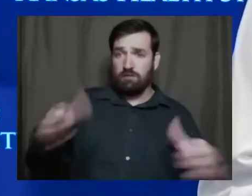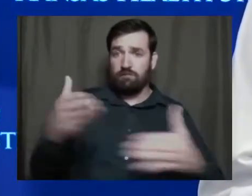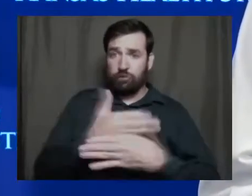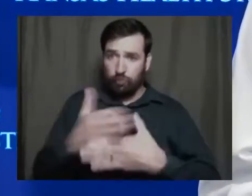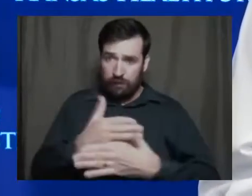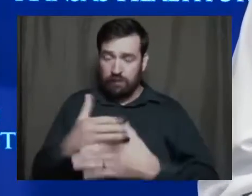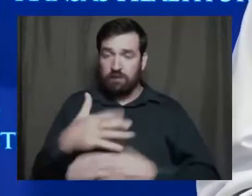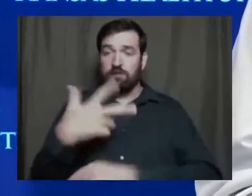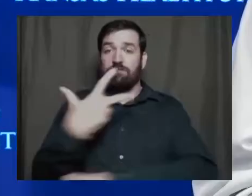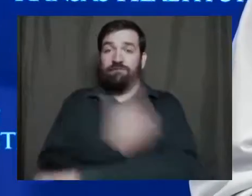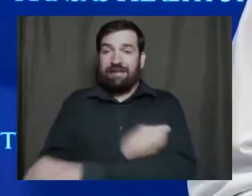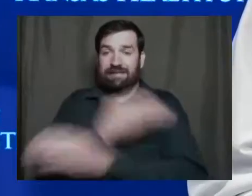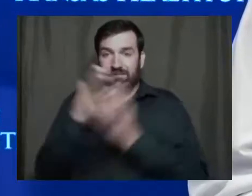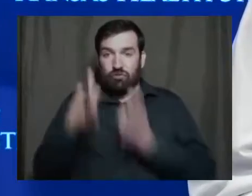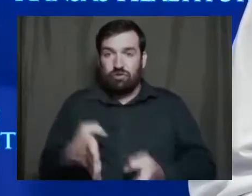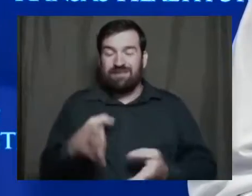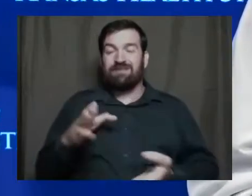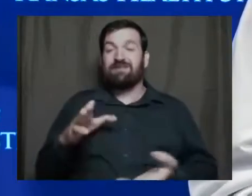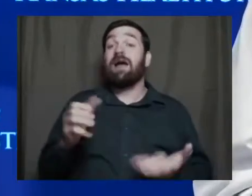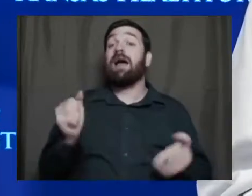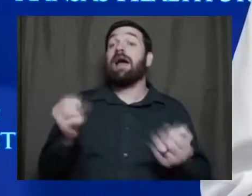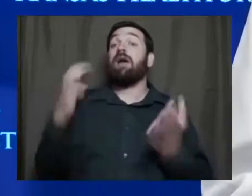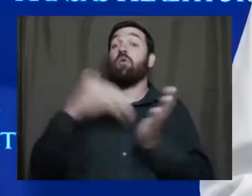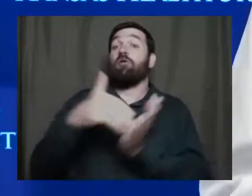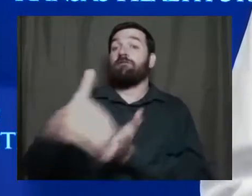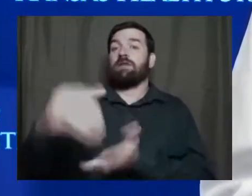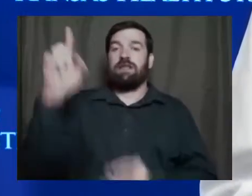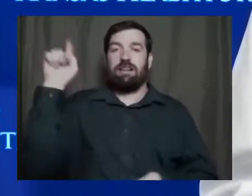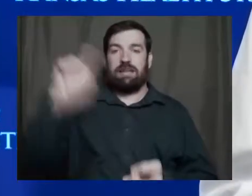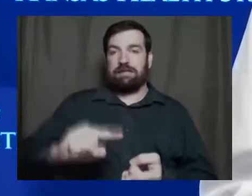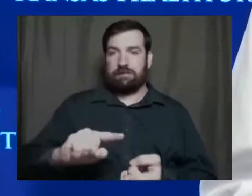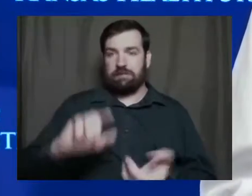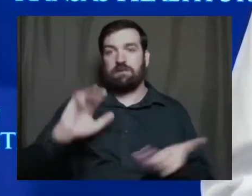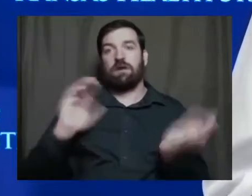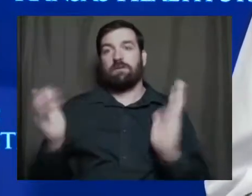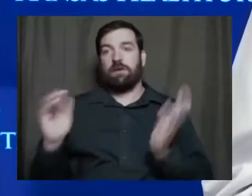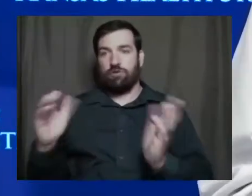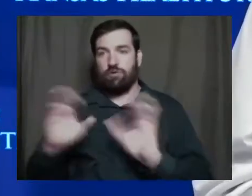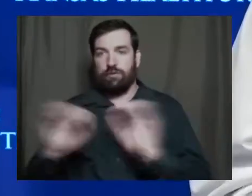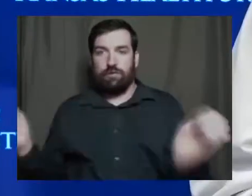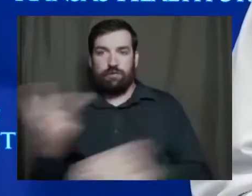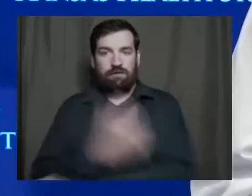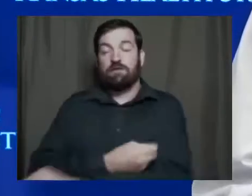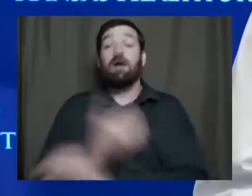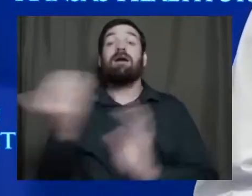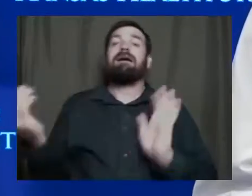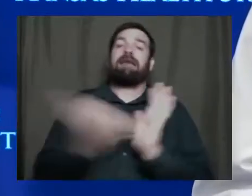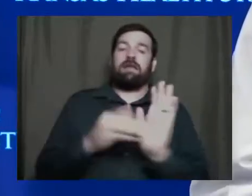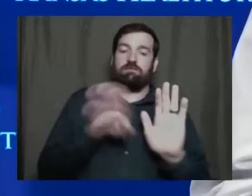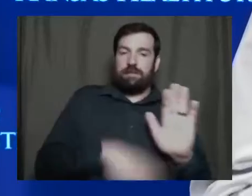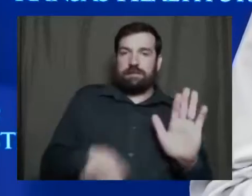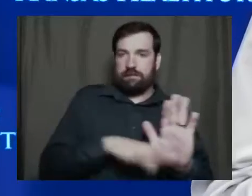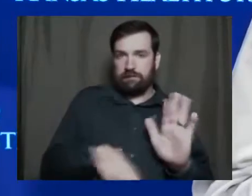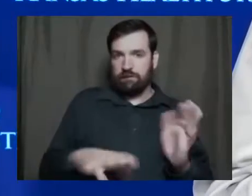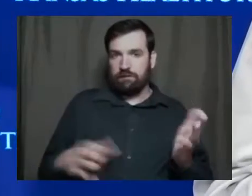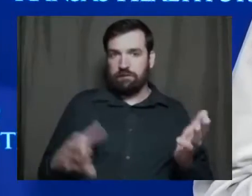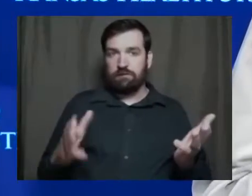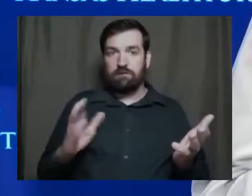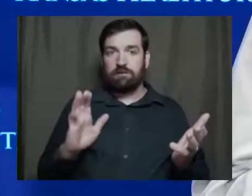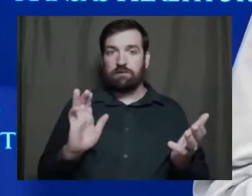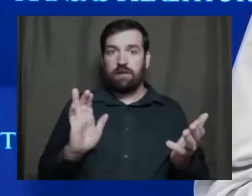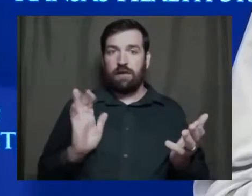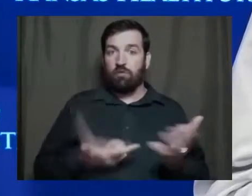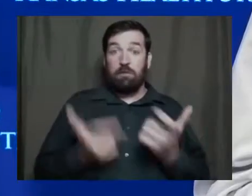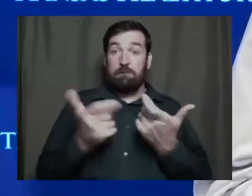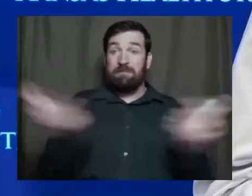is reduced from those who are unvaccinated. Again, we come back to the base thing. Remember that our biggest impact, and we